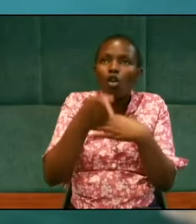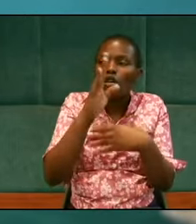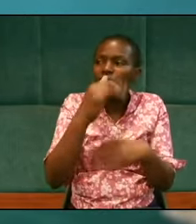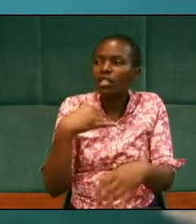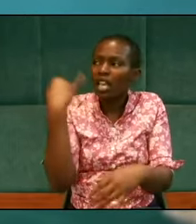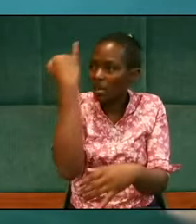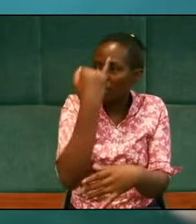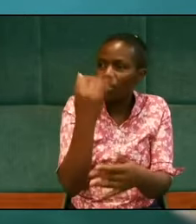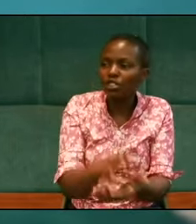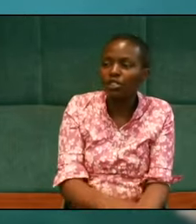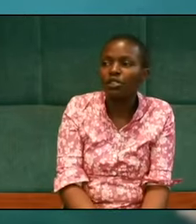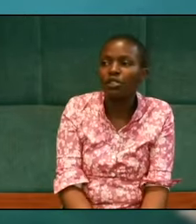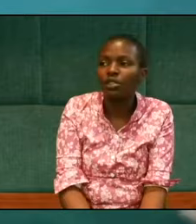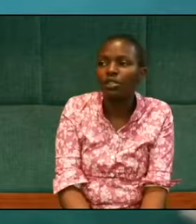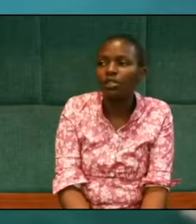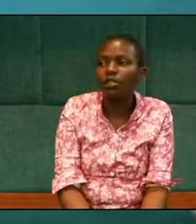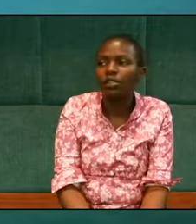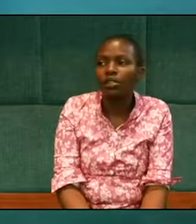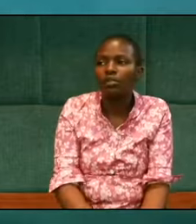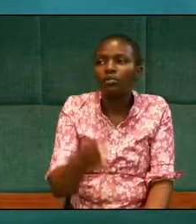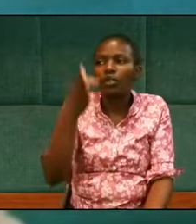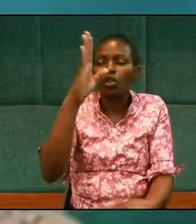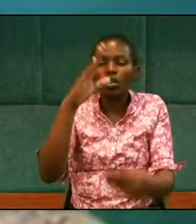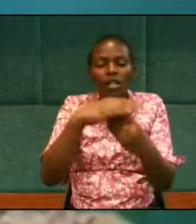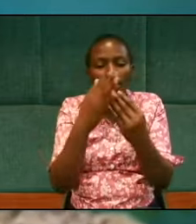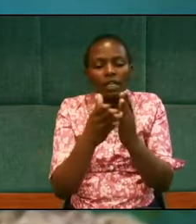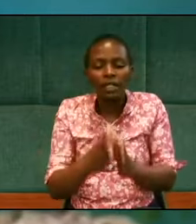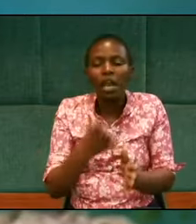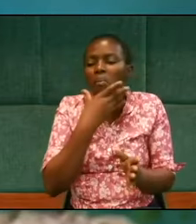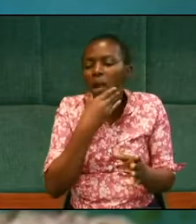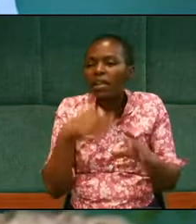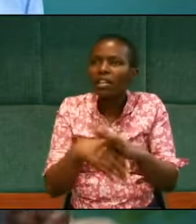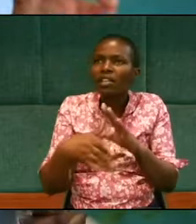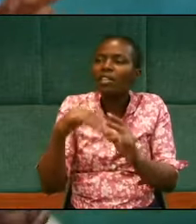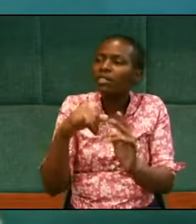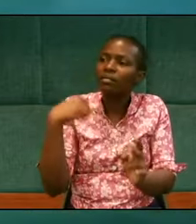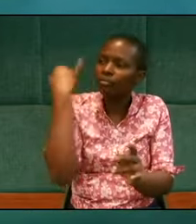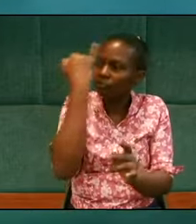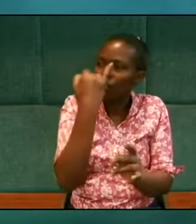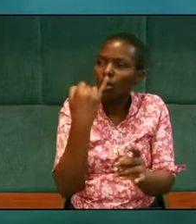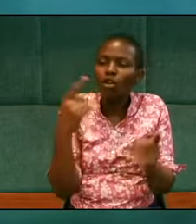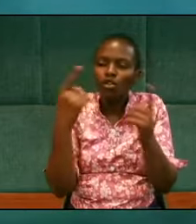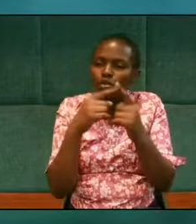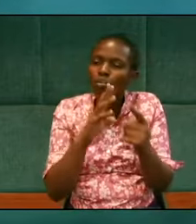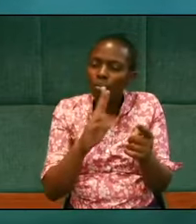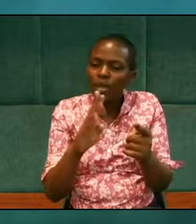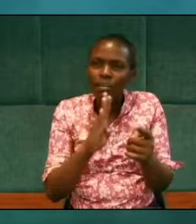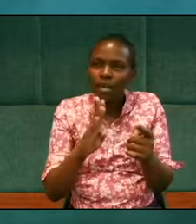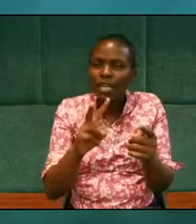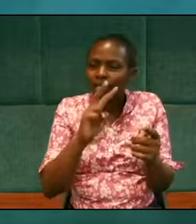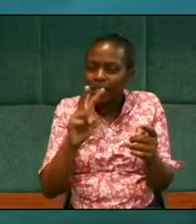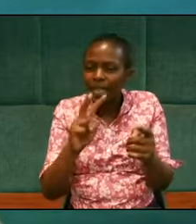It's a big deal. God created man in his image to be an extension of his kingdom in